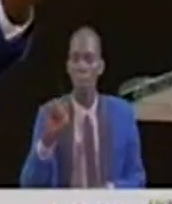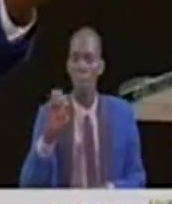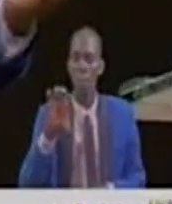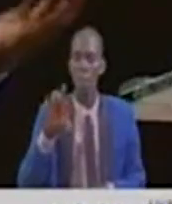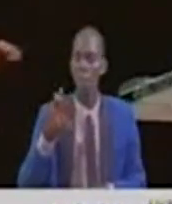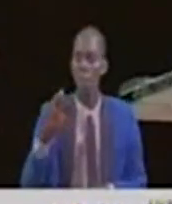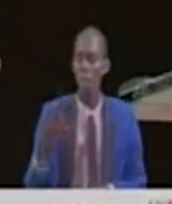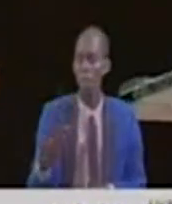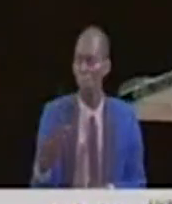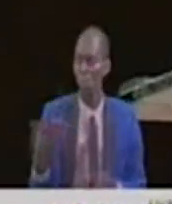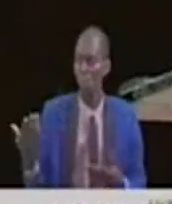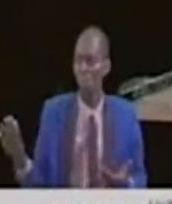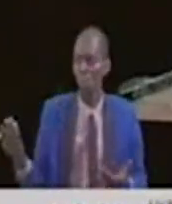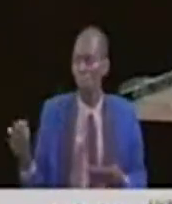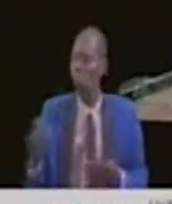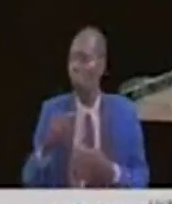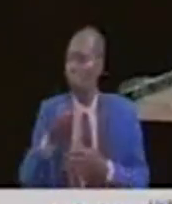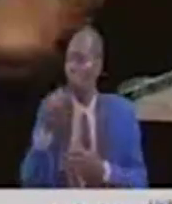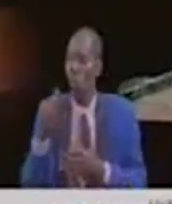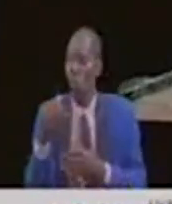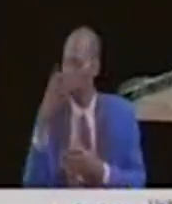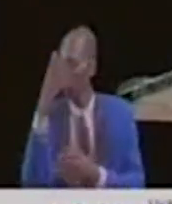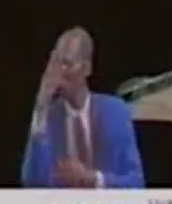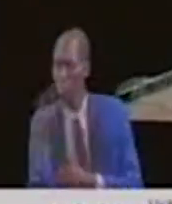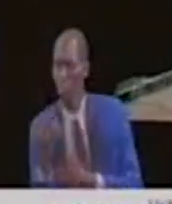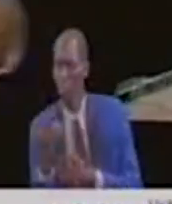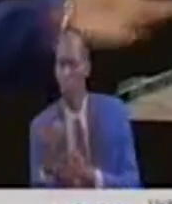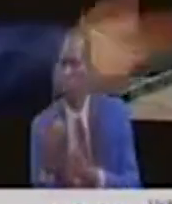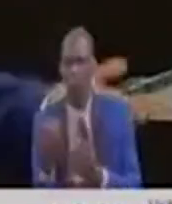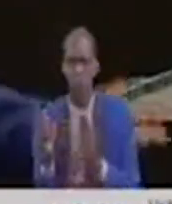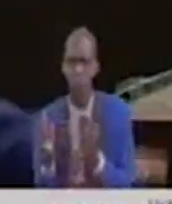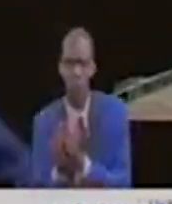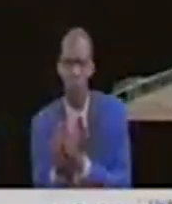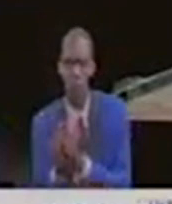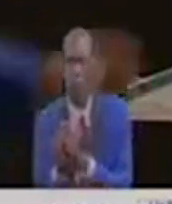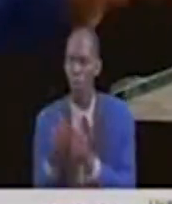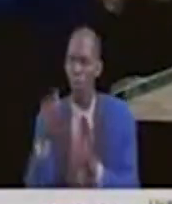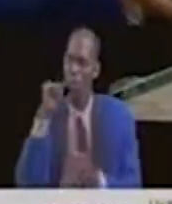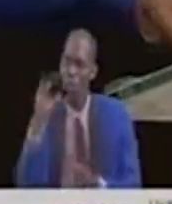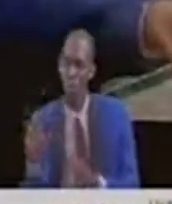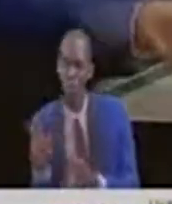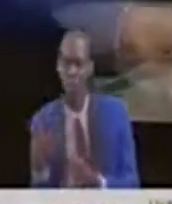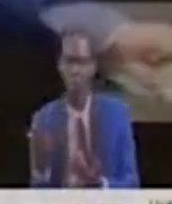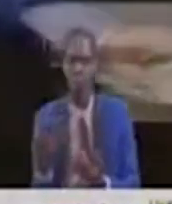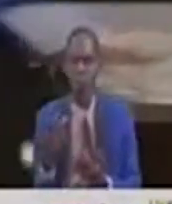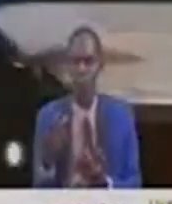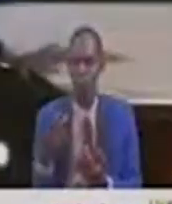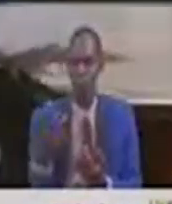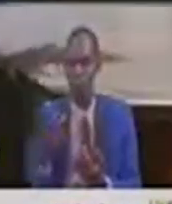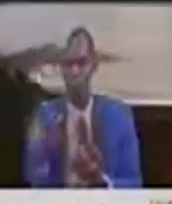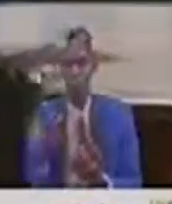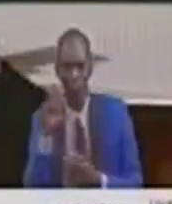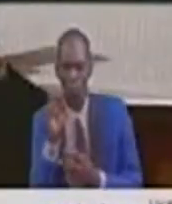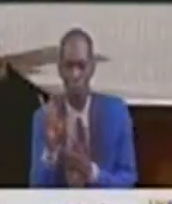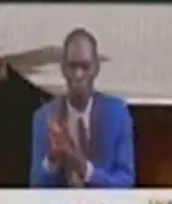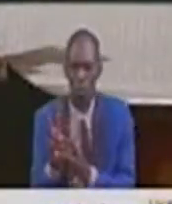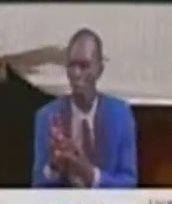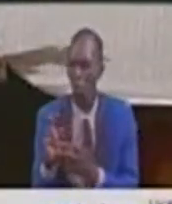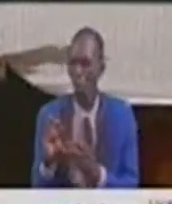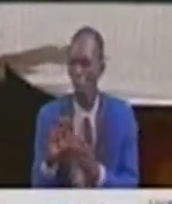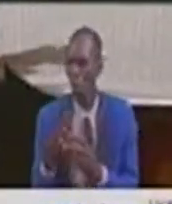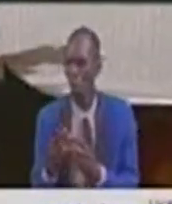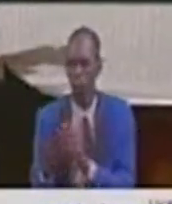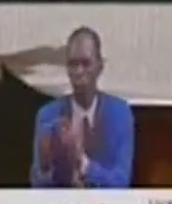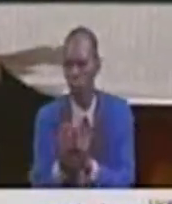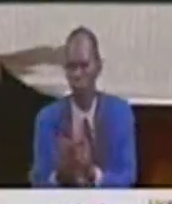I do? Have I touched her? Have I had canon knowledge of her? Now, Abimelech had